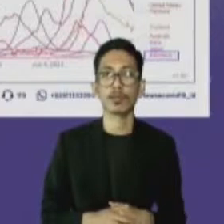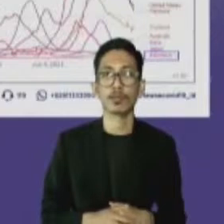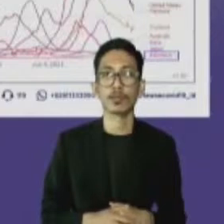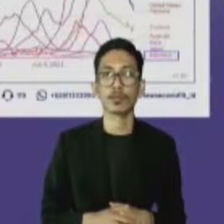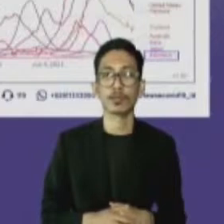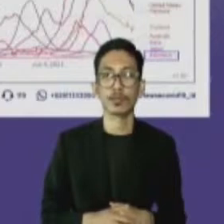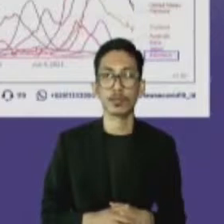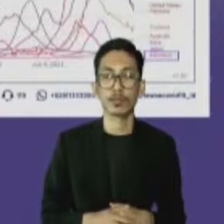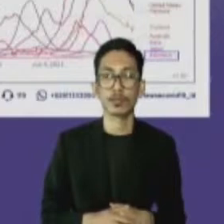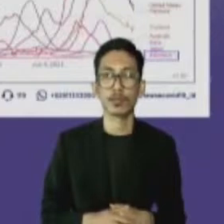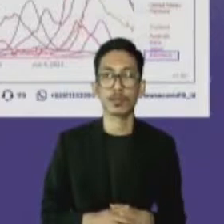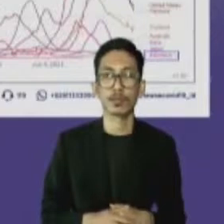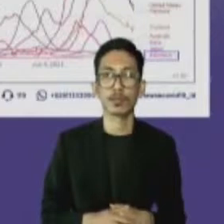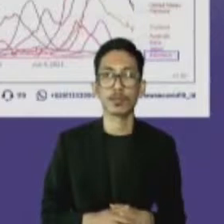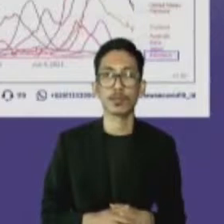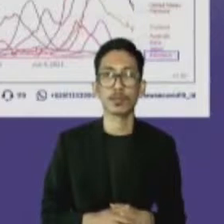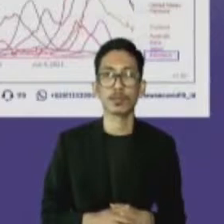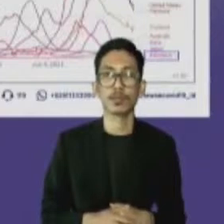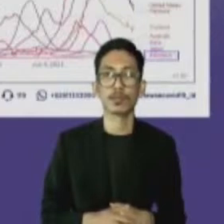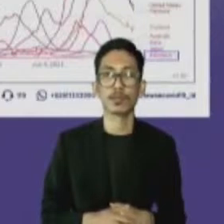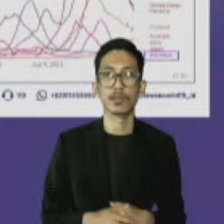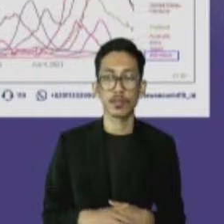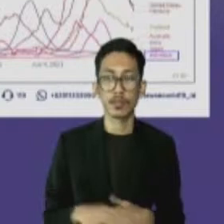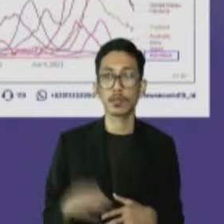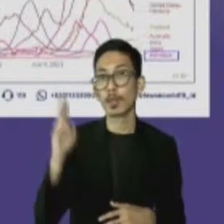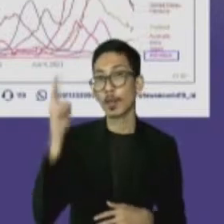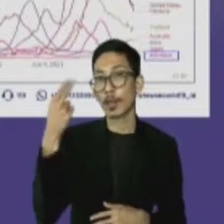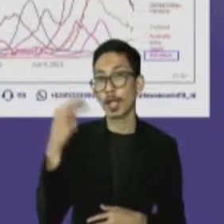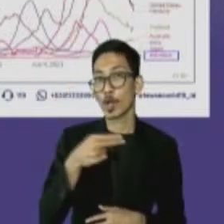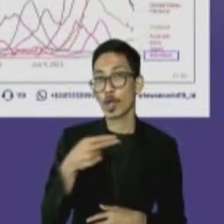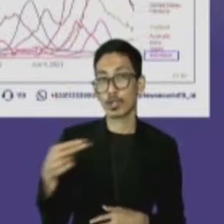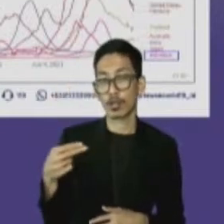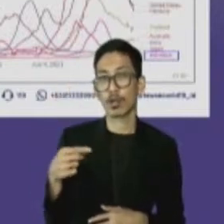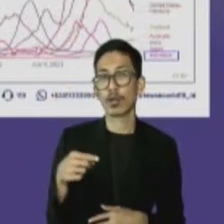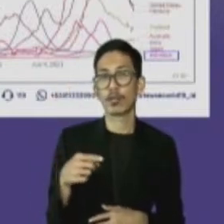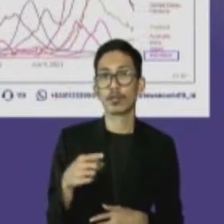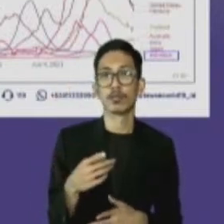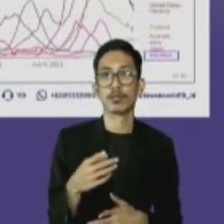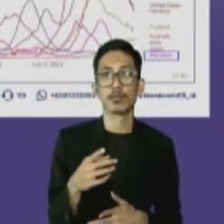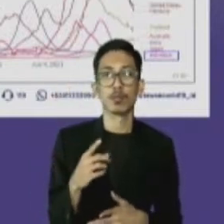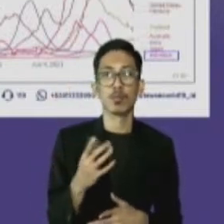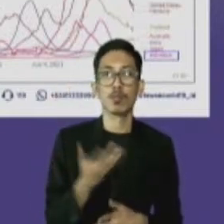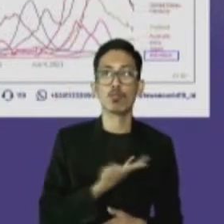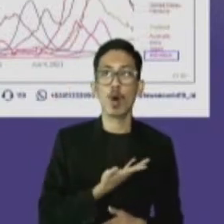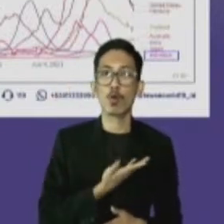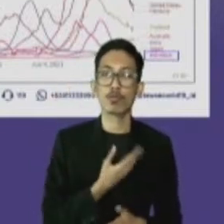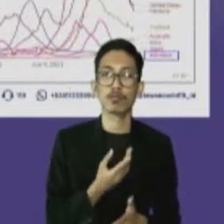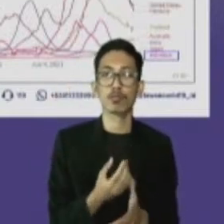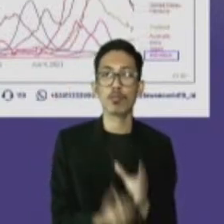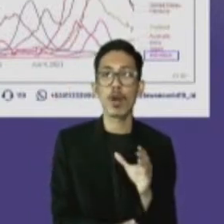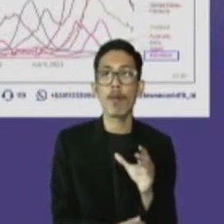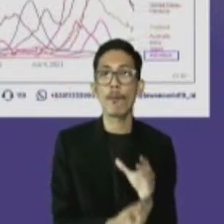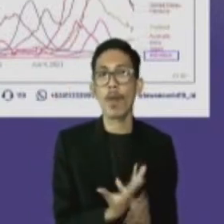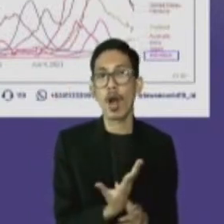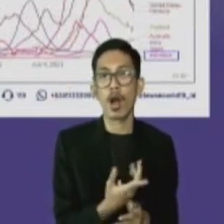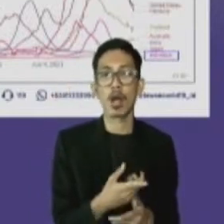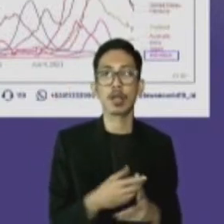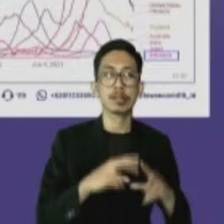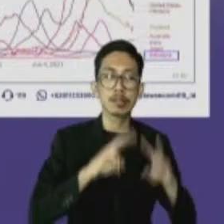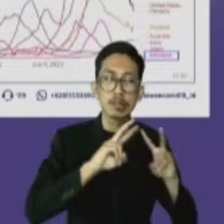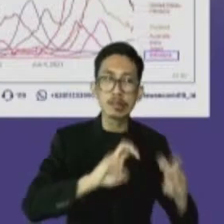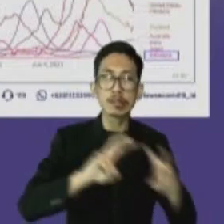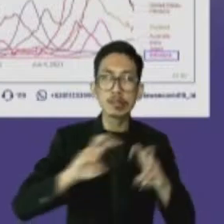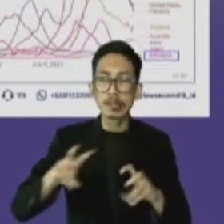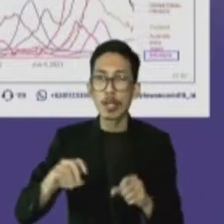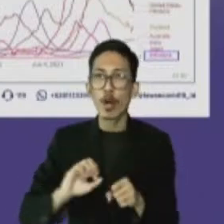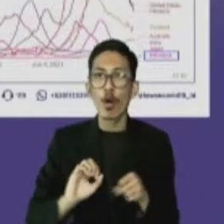holidays. And the Indonesian government continues to improve various efforts to prevent COVID-19,